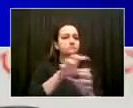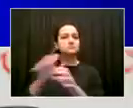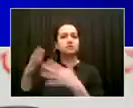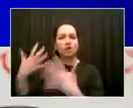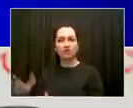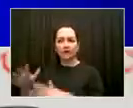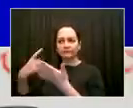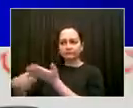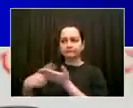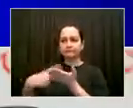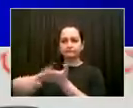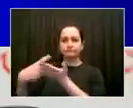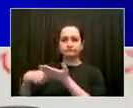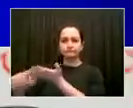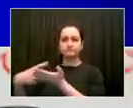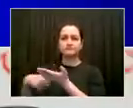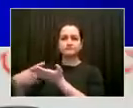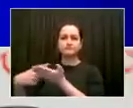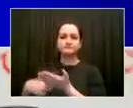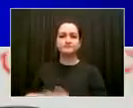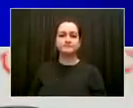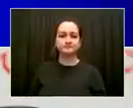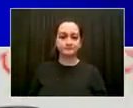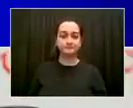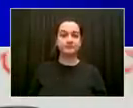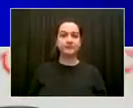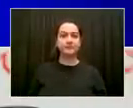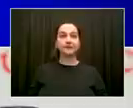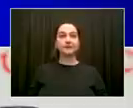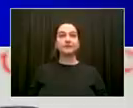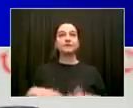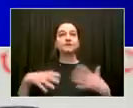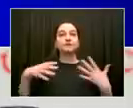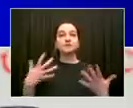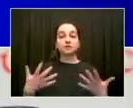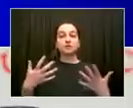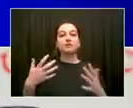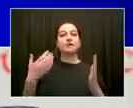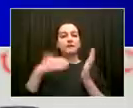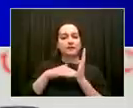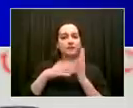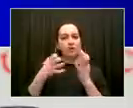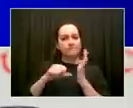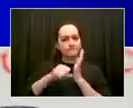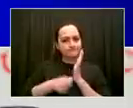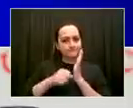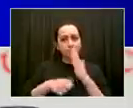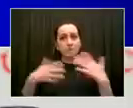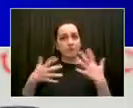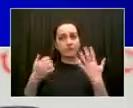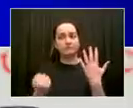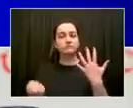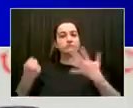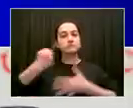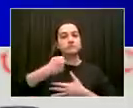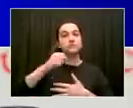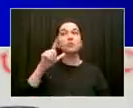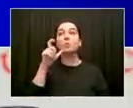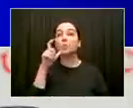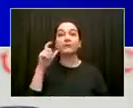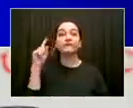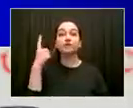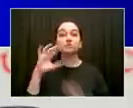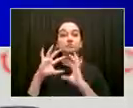need this vaccination in their home are being identified, and they're going to be reached starting today, and that effort will grow